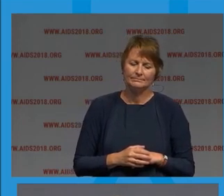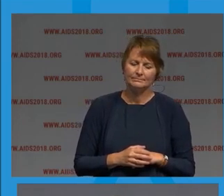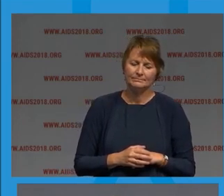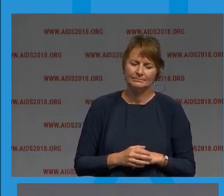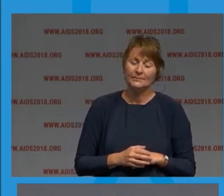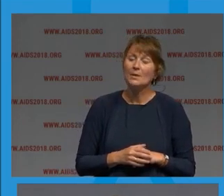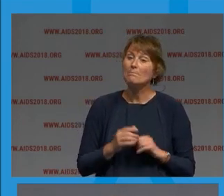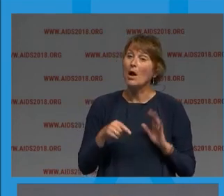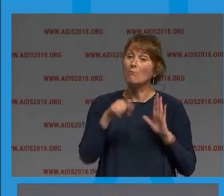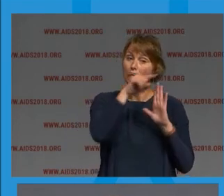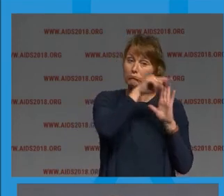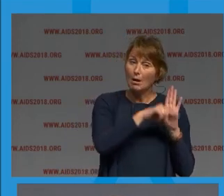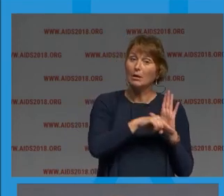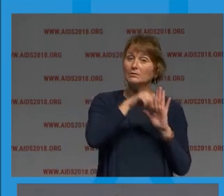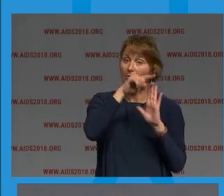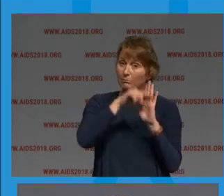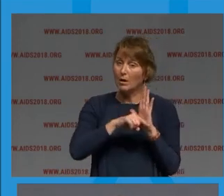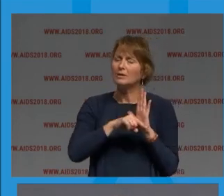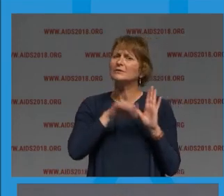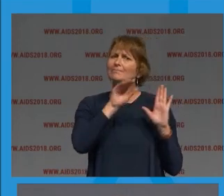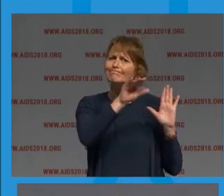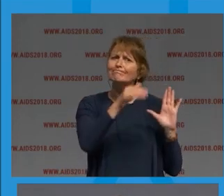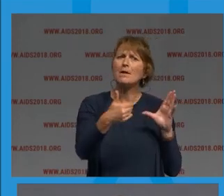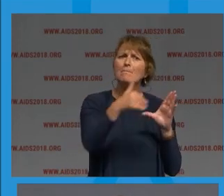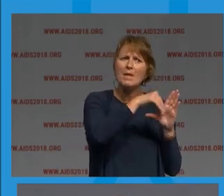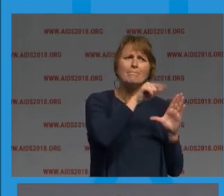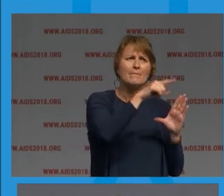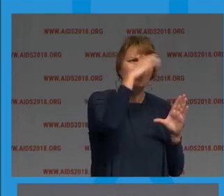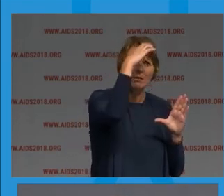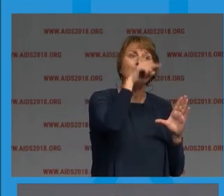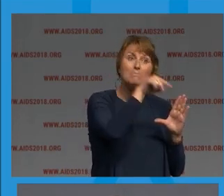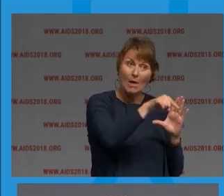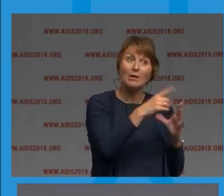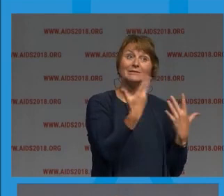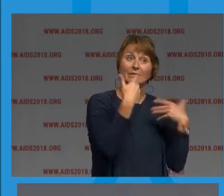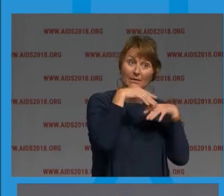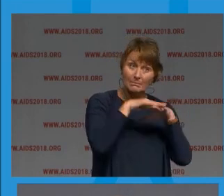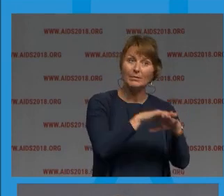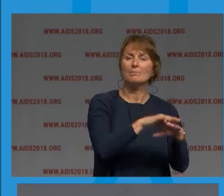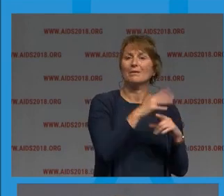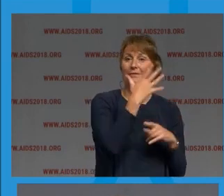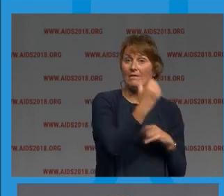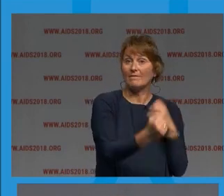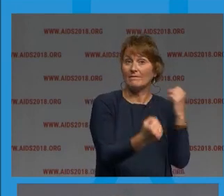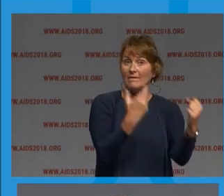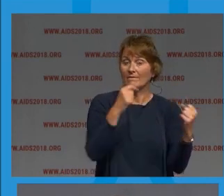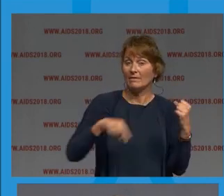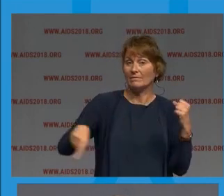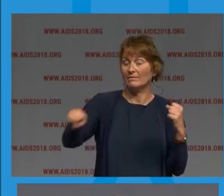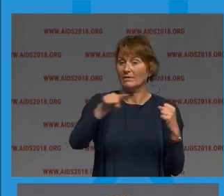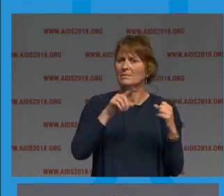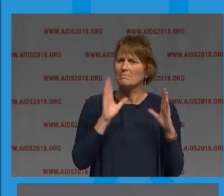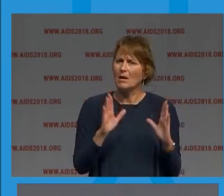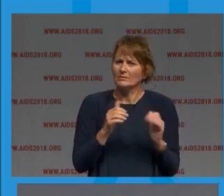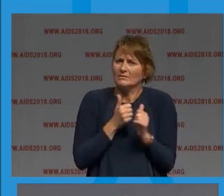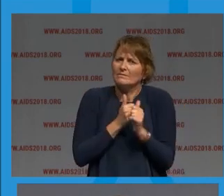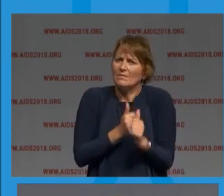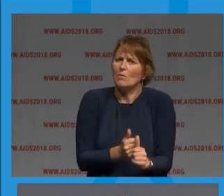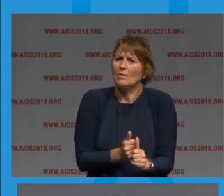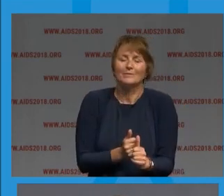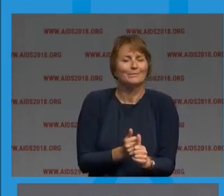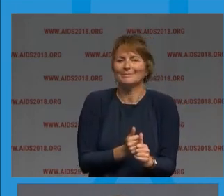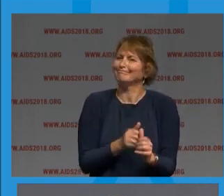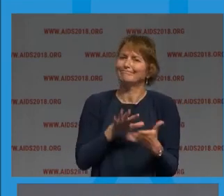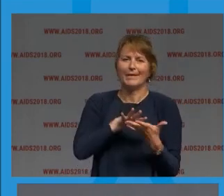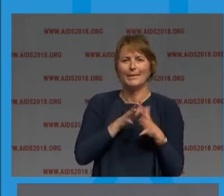these policies oblige member states to implement gender responses in drug policies, implementation lags